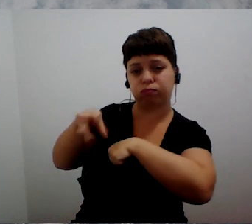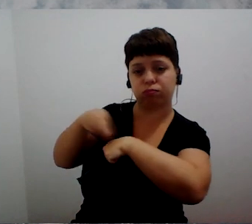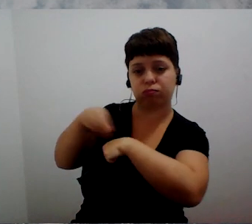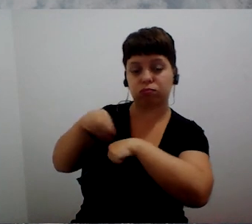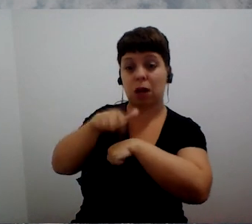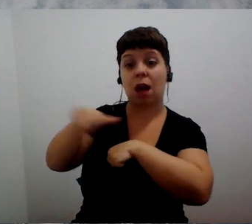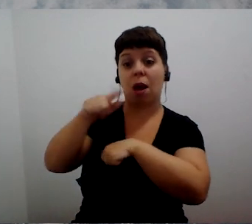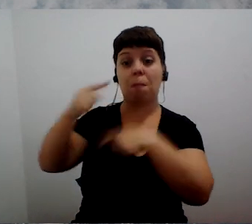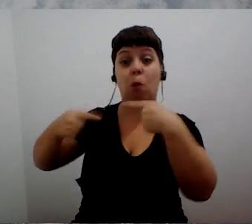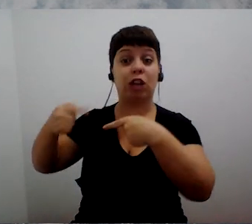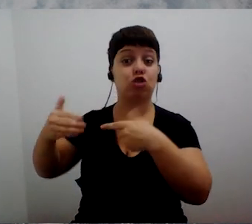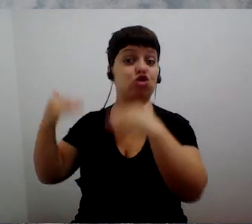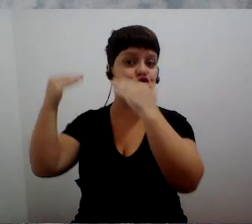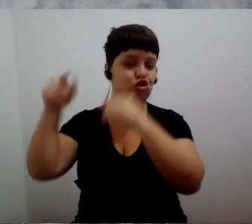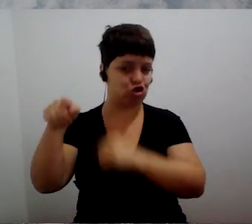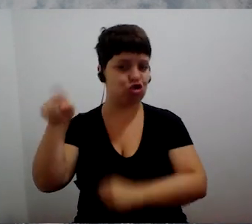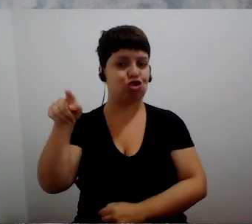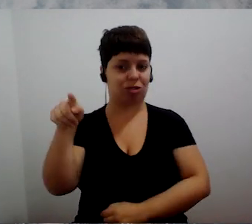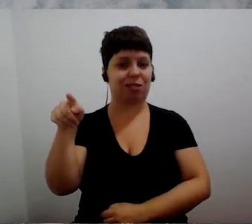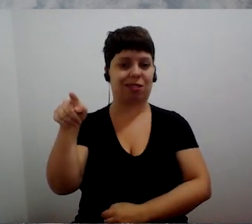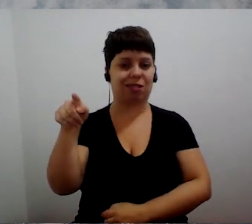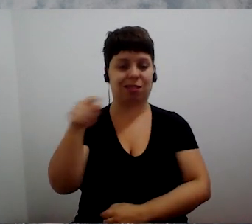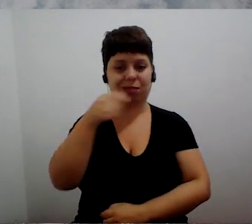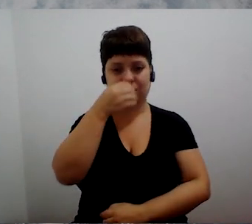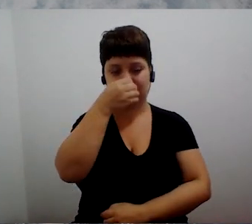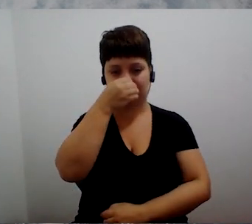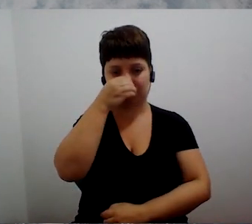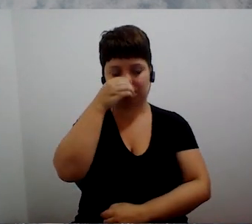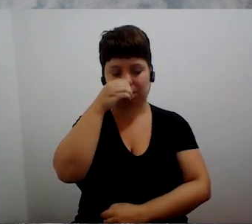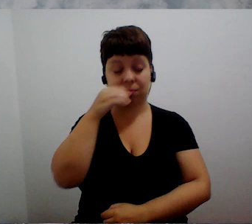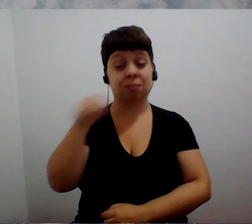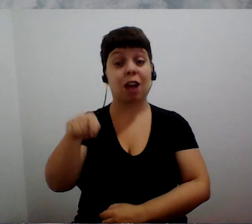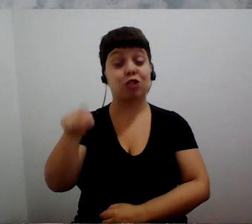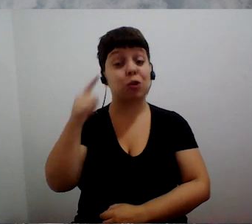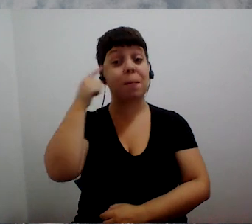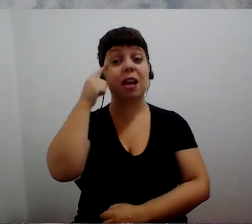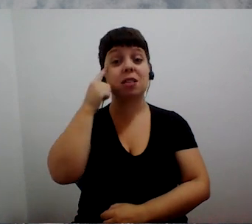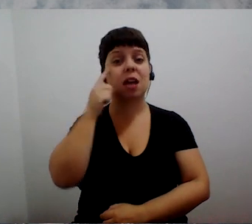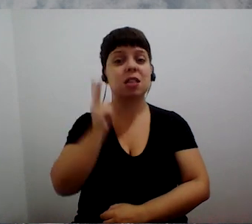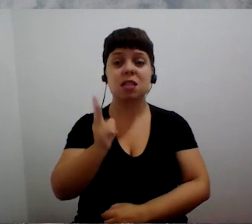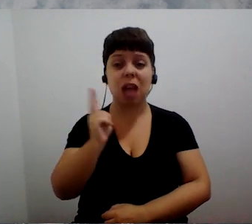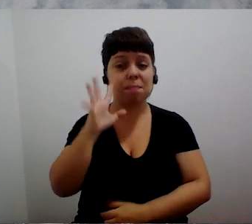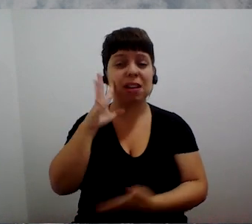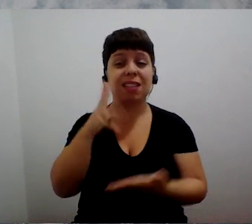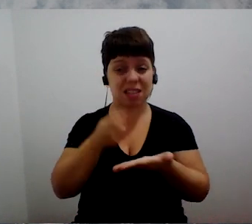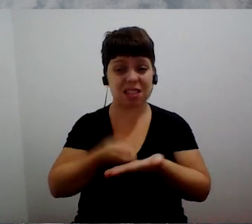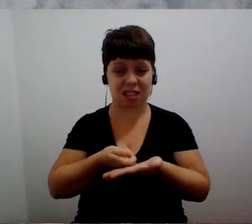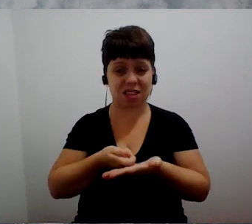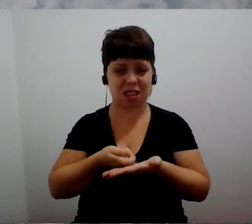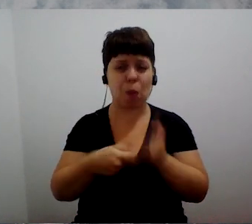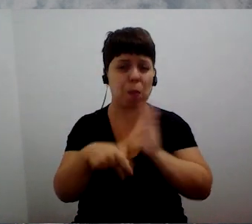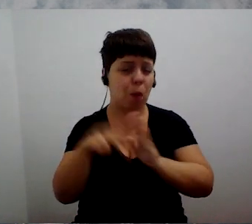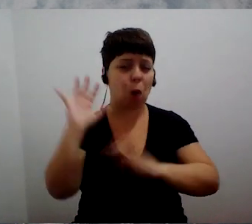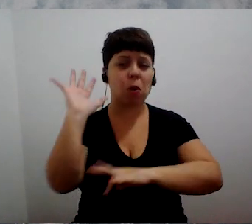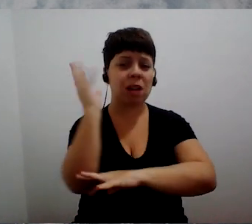best science and gave some input and advice to the high-level policymakers in their work. And we